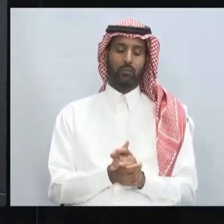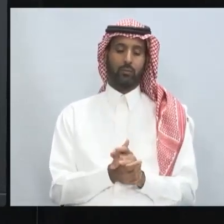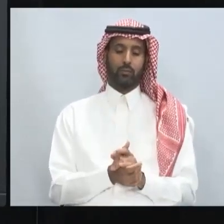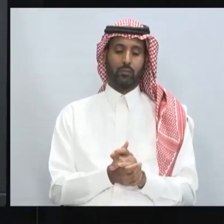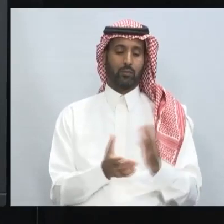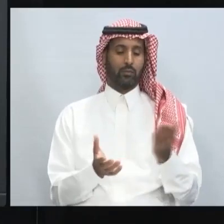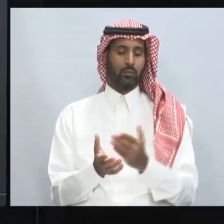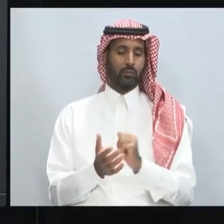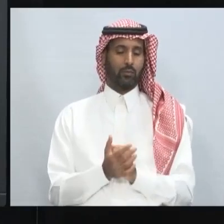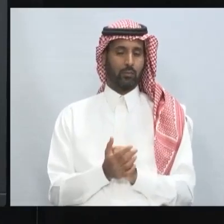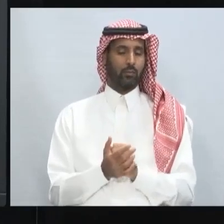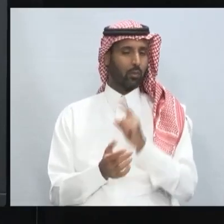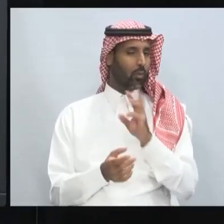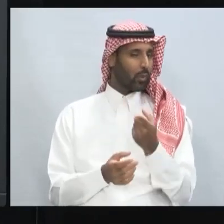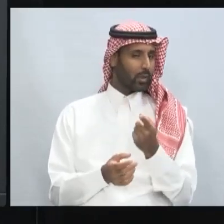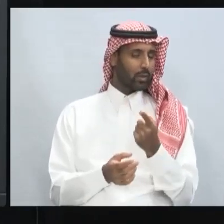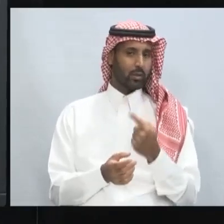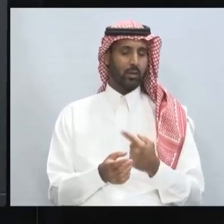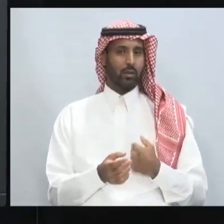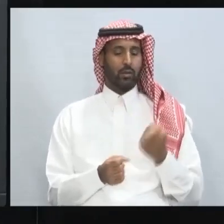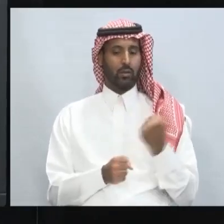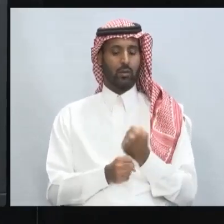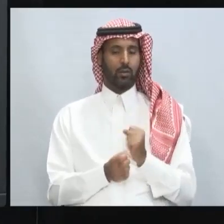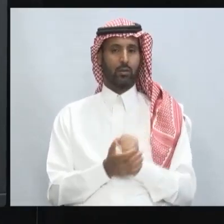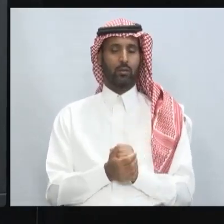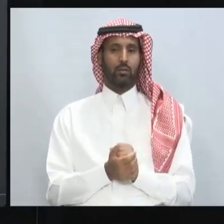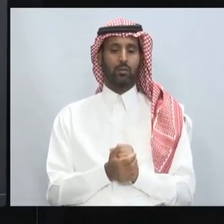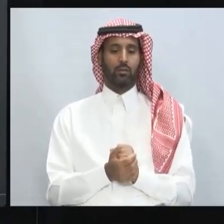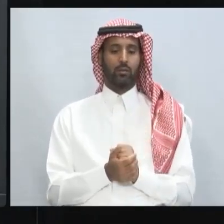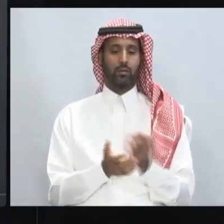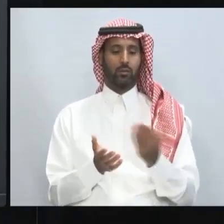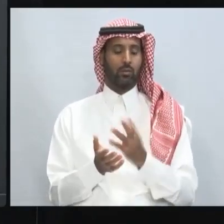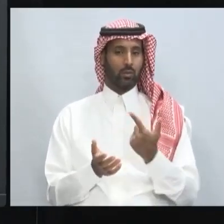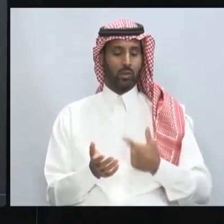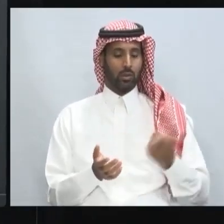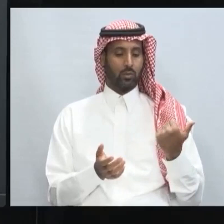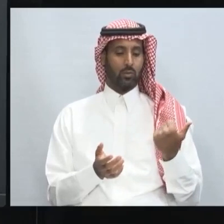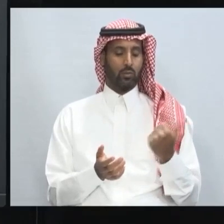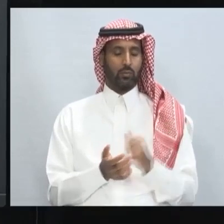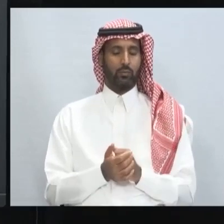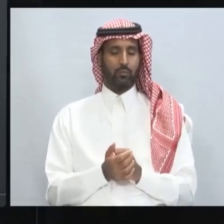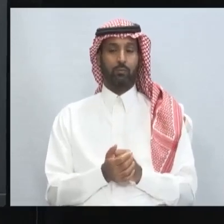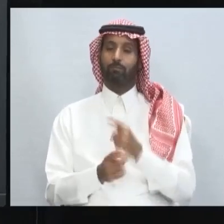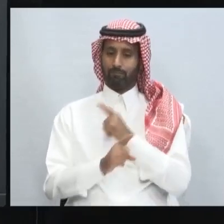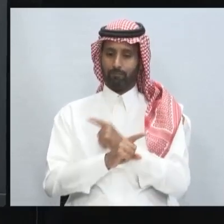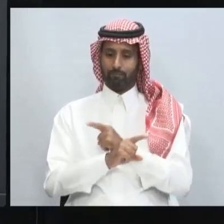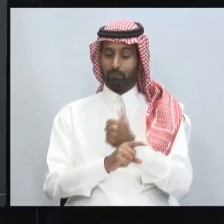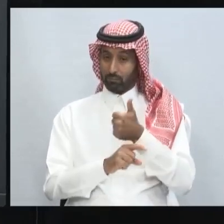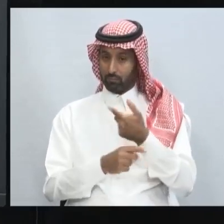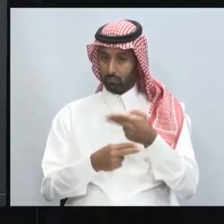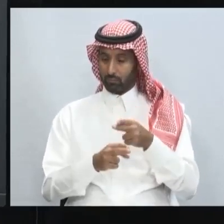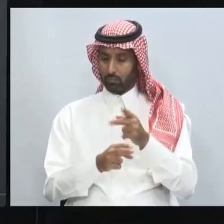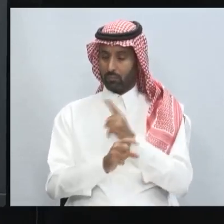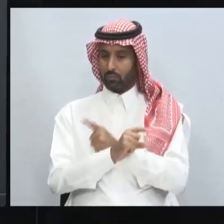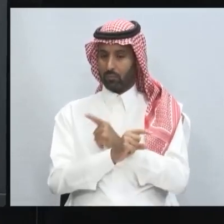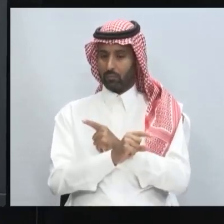younger children. Can you try to guess what this profession is, what the job is? Yes, this is an easy